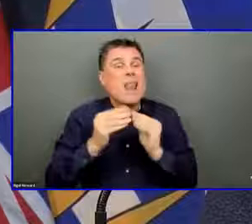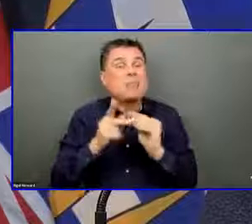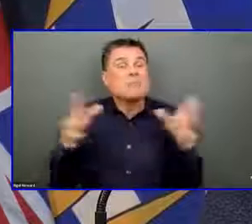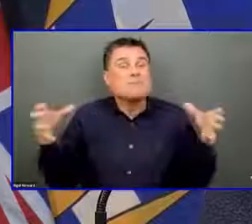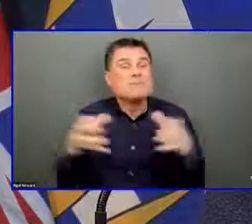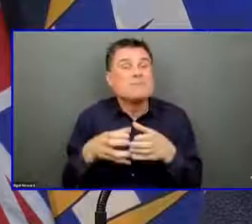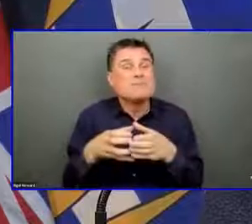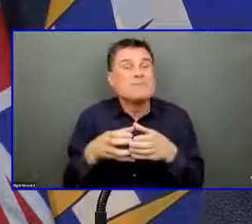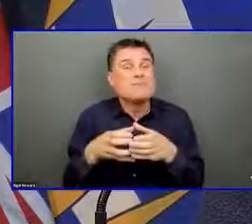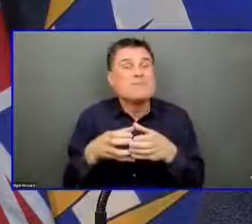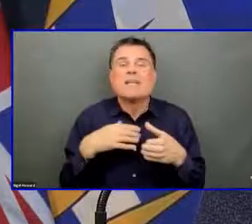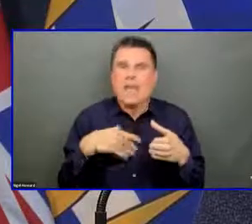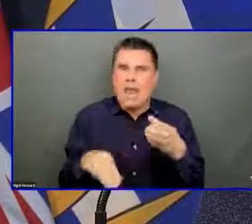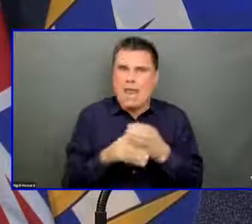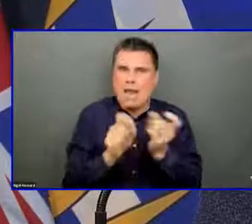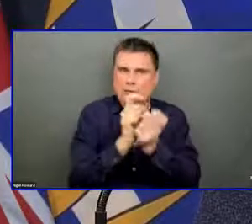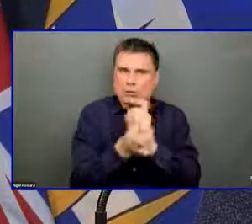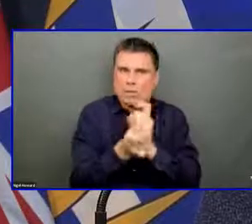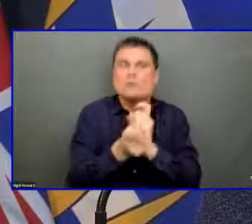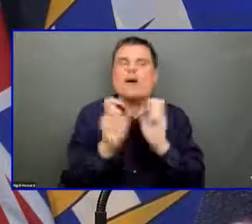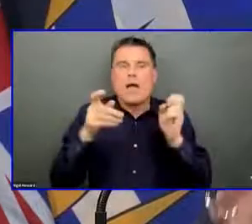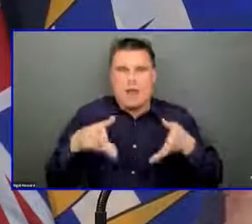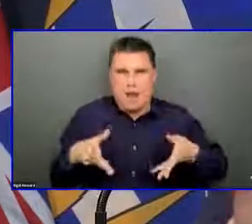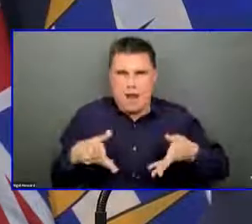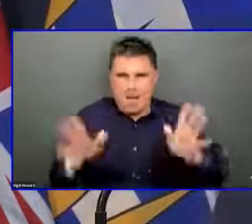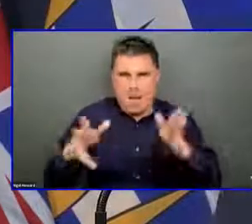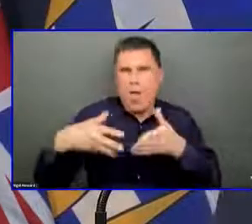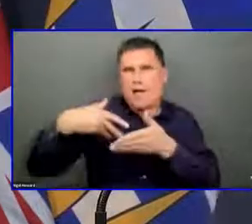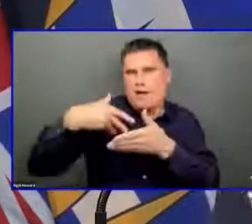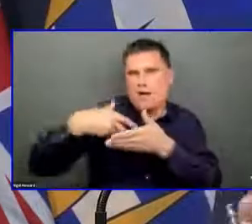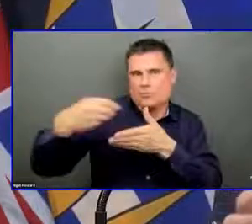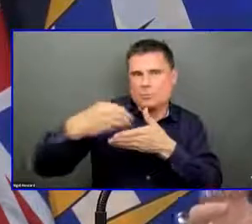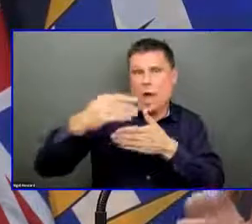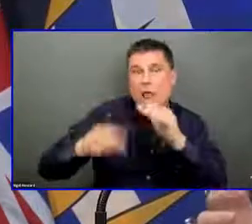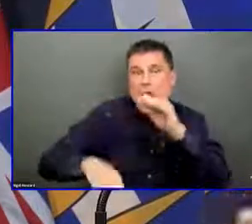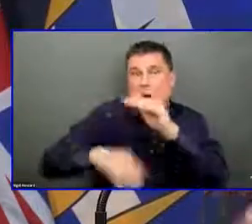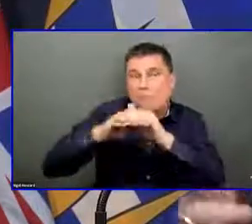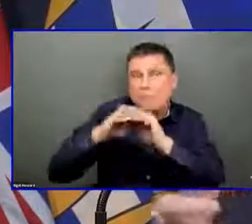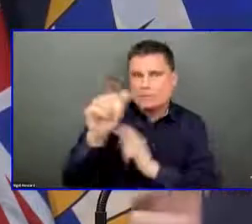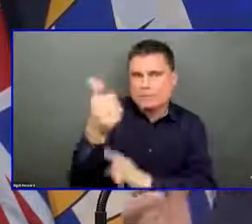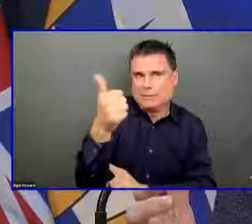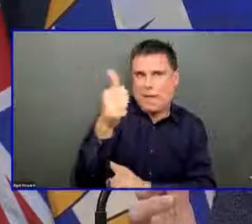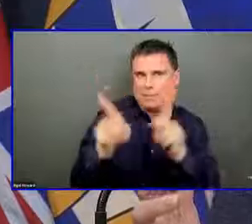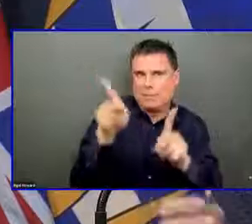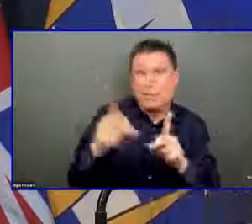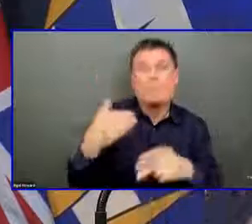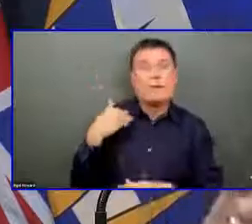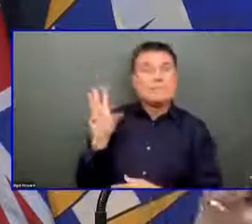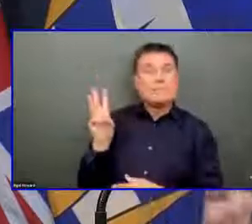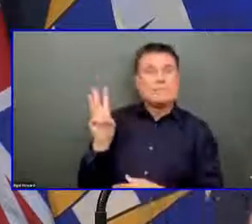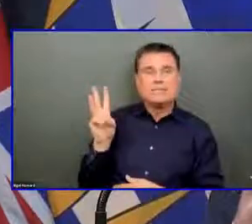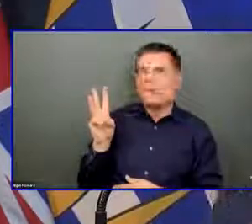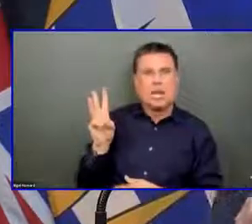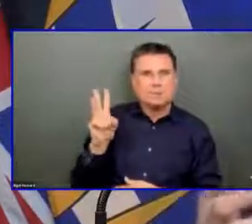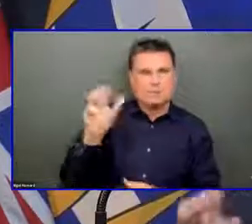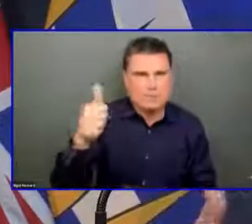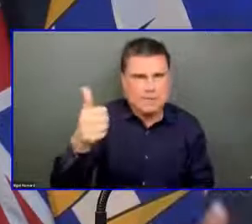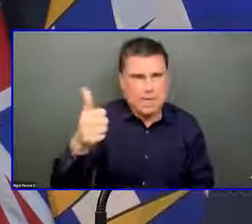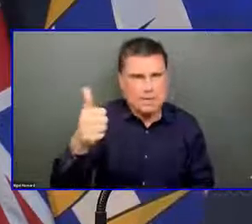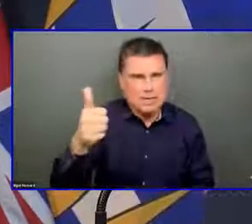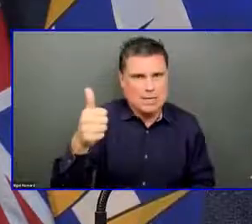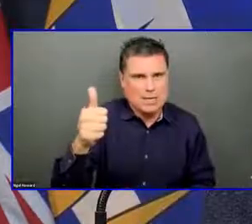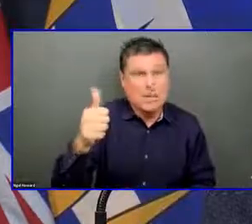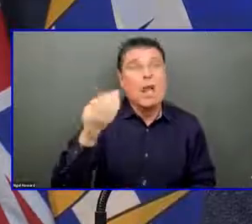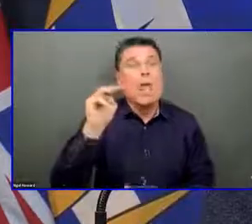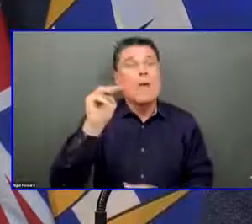have a play date with their friends over the March break, but with their same group of friends. And if they're in school, the group of friends that they're in